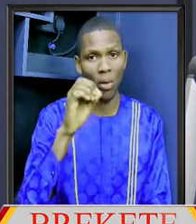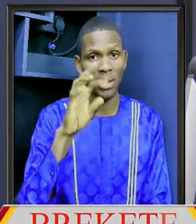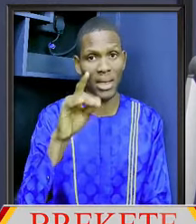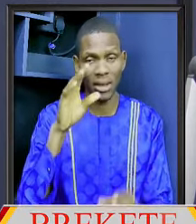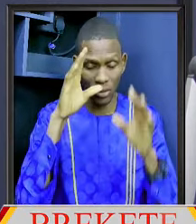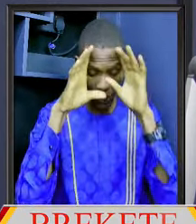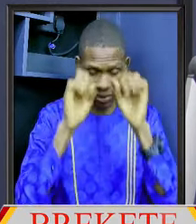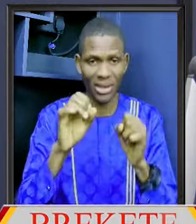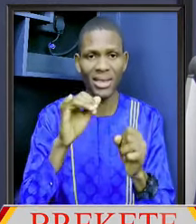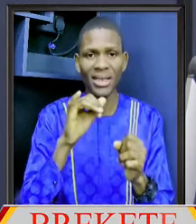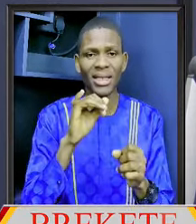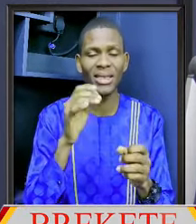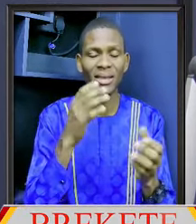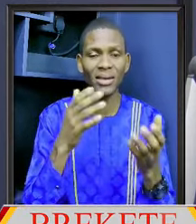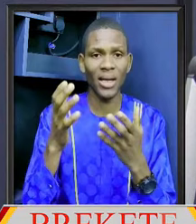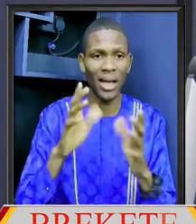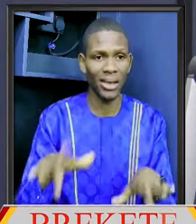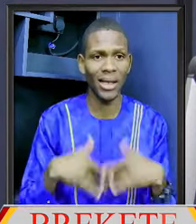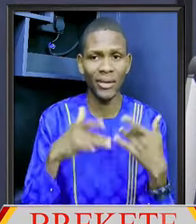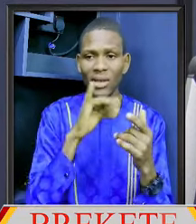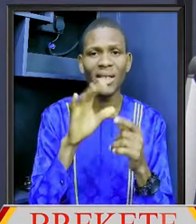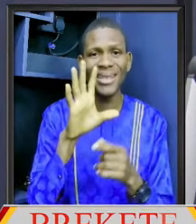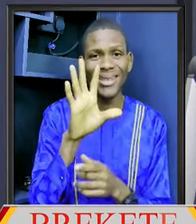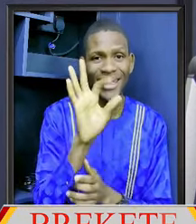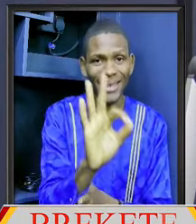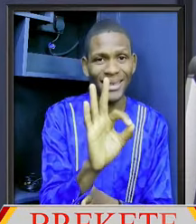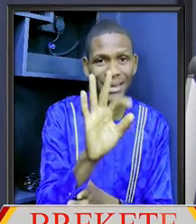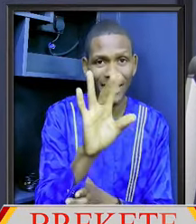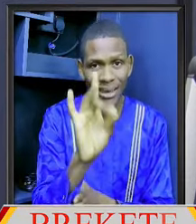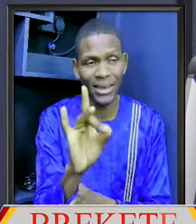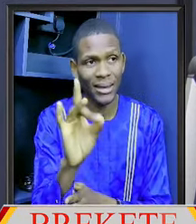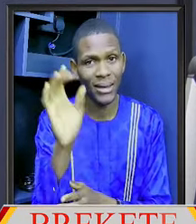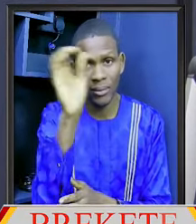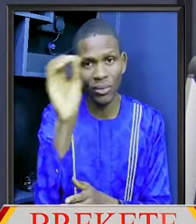today is 98%